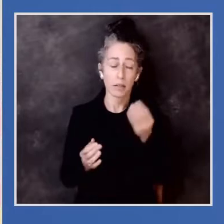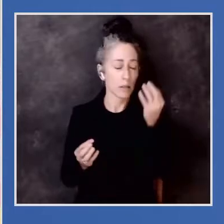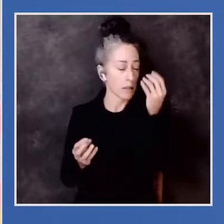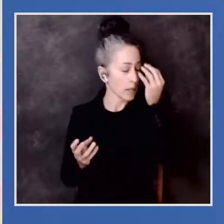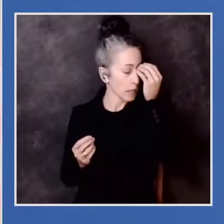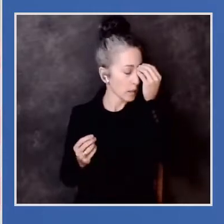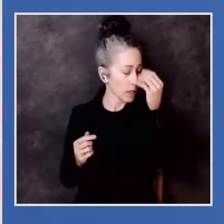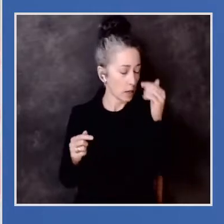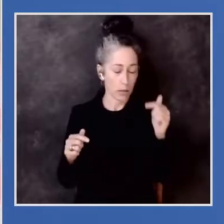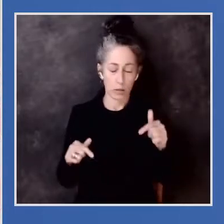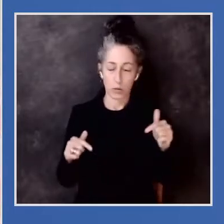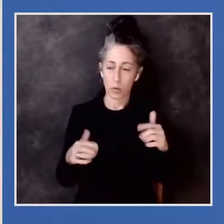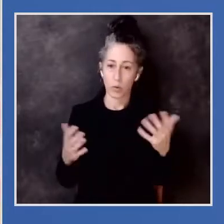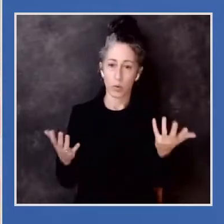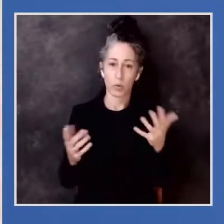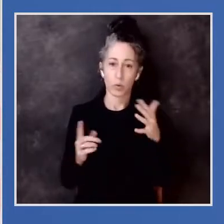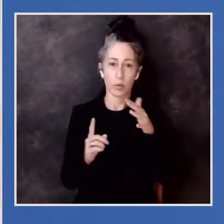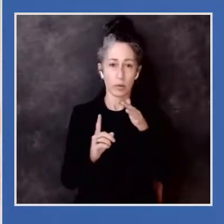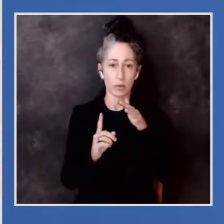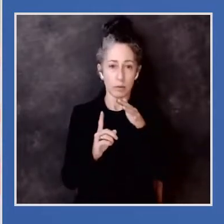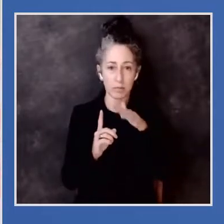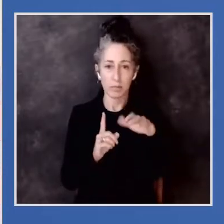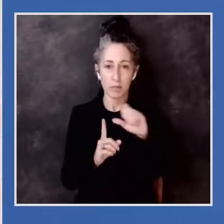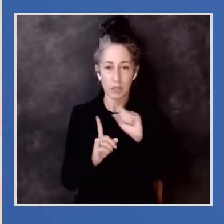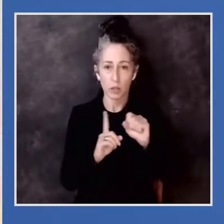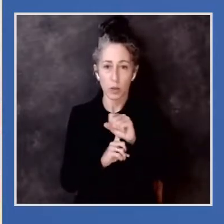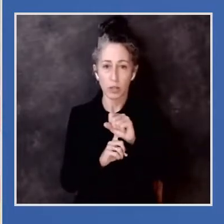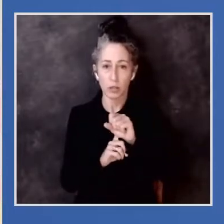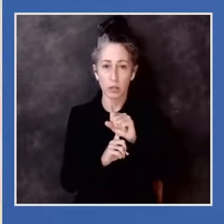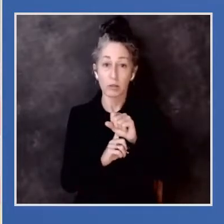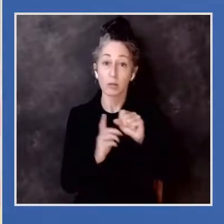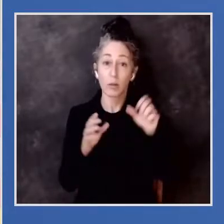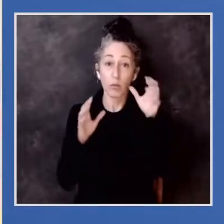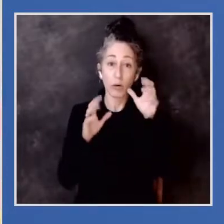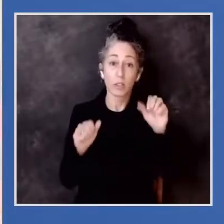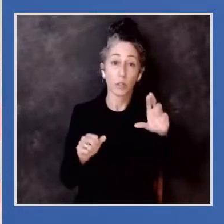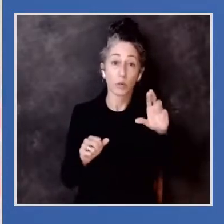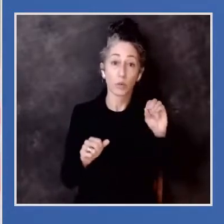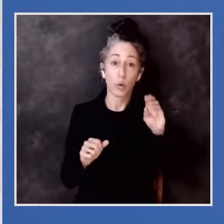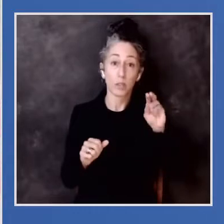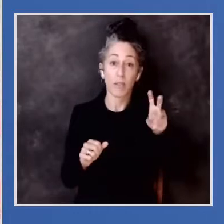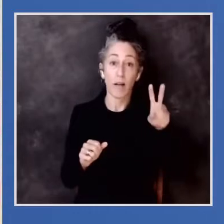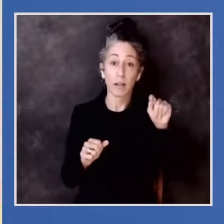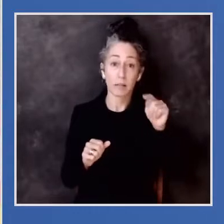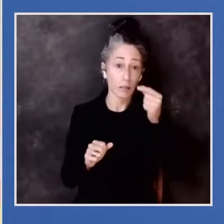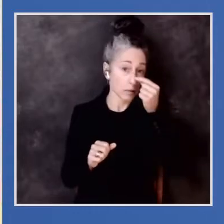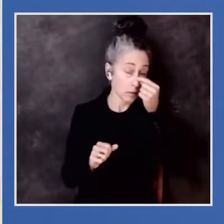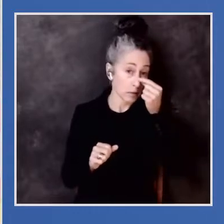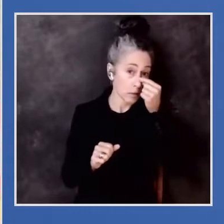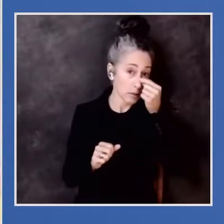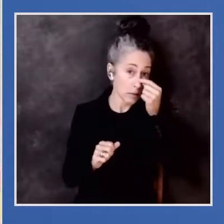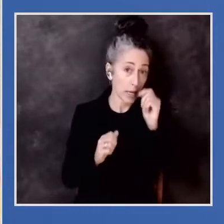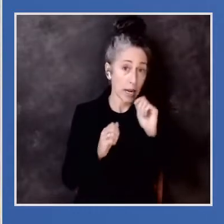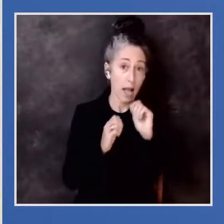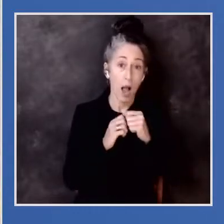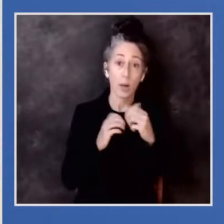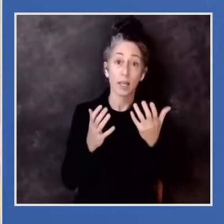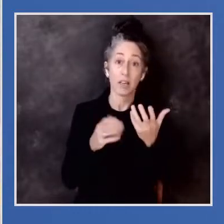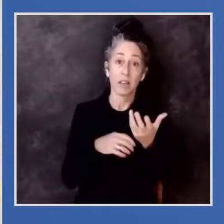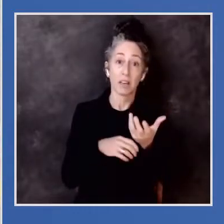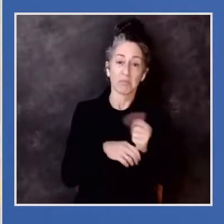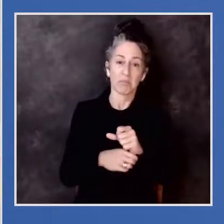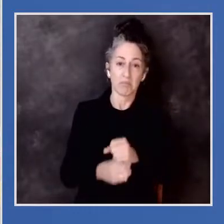circumstances President Roosevelt faced and how he overcame so much for so many. So